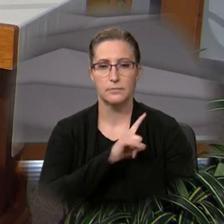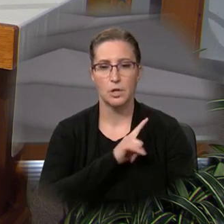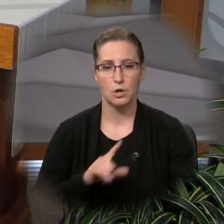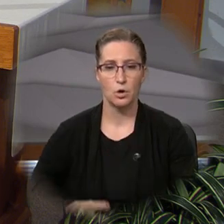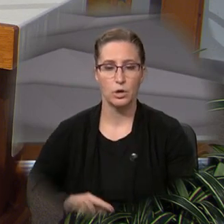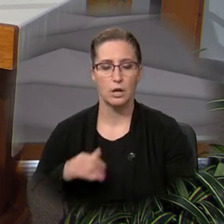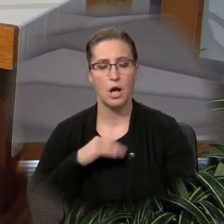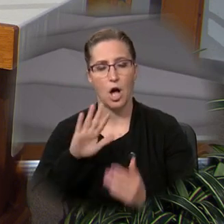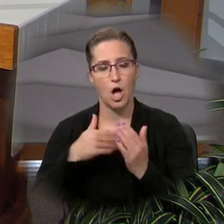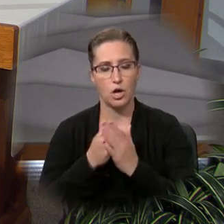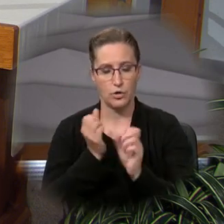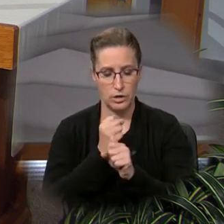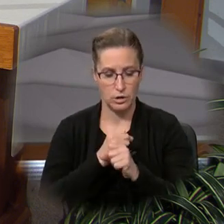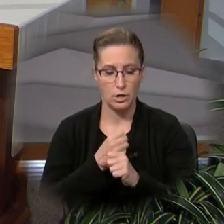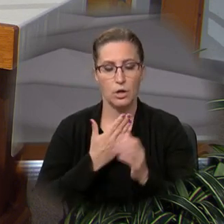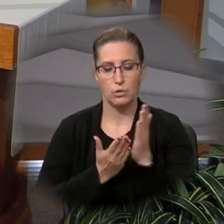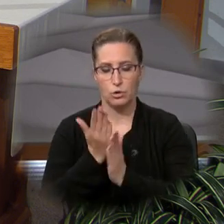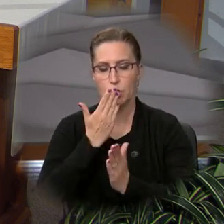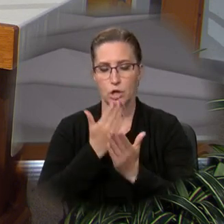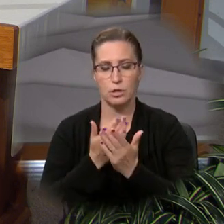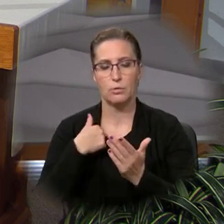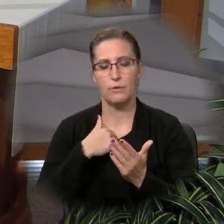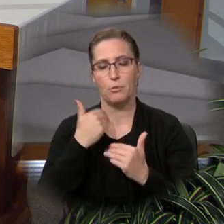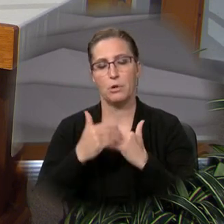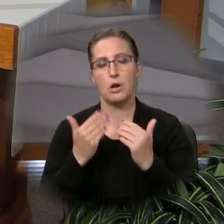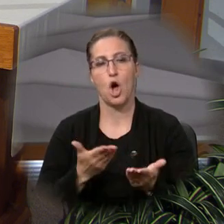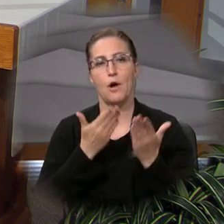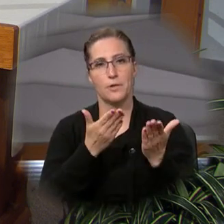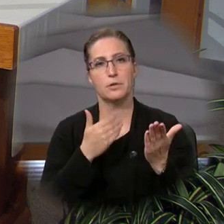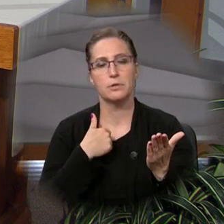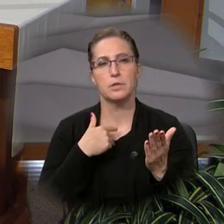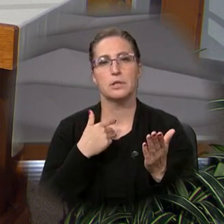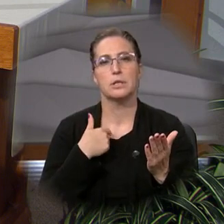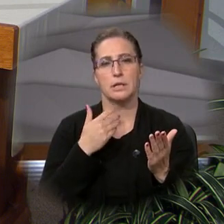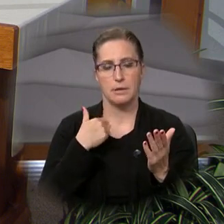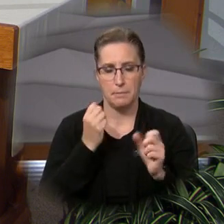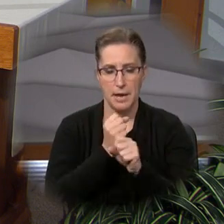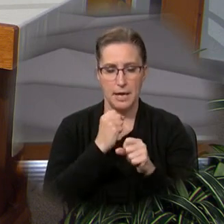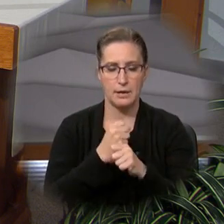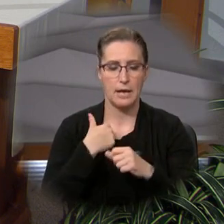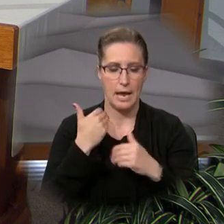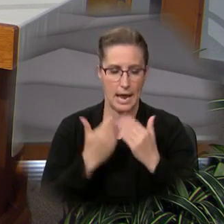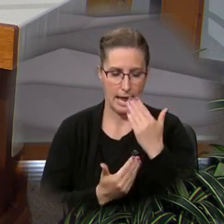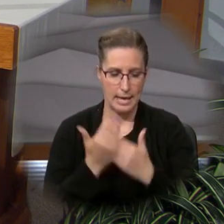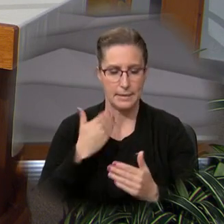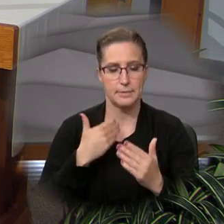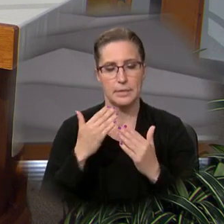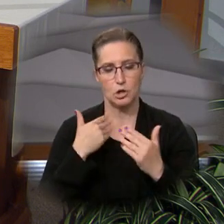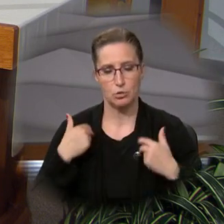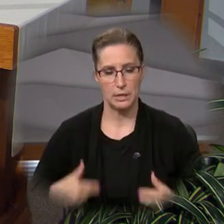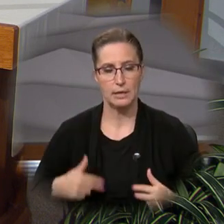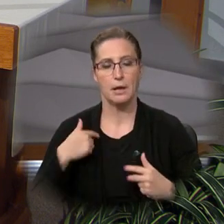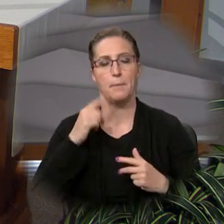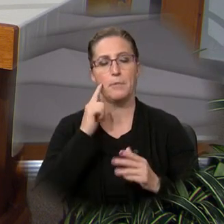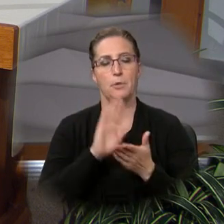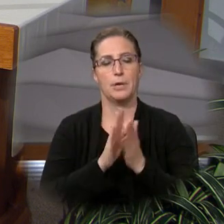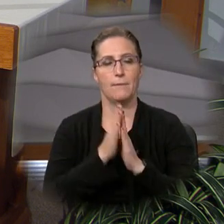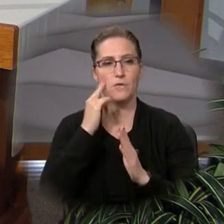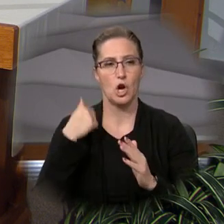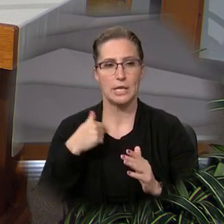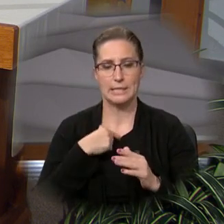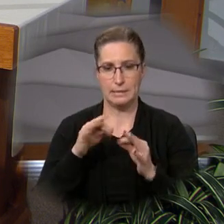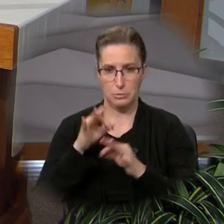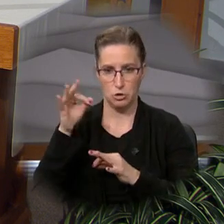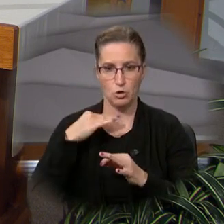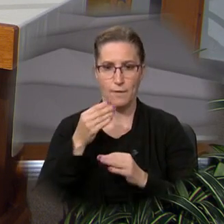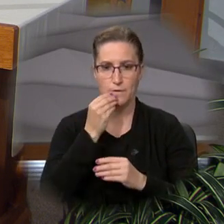Blessed are you, Lord God of all creation. Through your goodness we have this bread to offer. Fruit of the field, work of human hands, it will become for us our spiritual